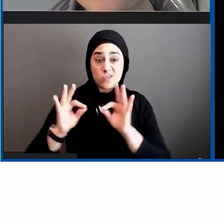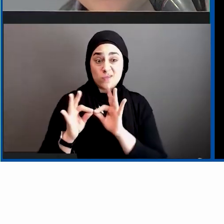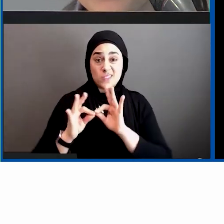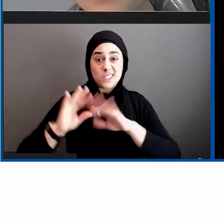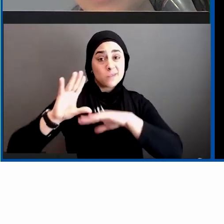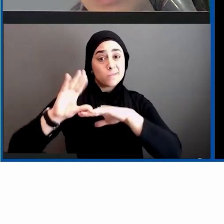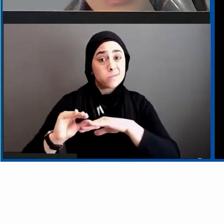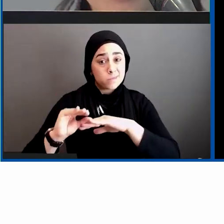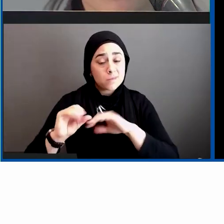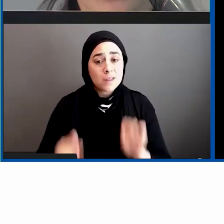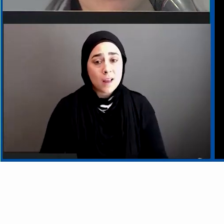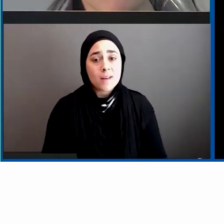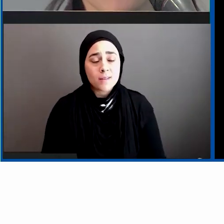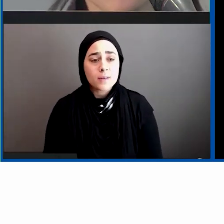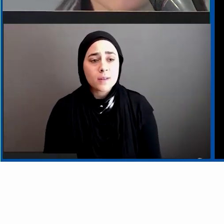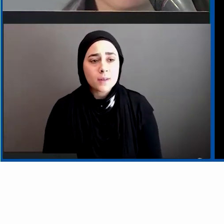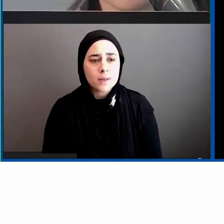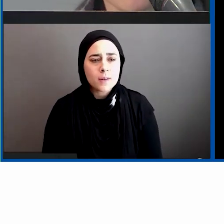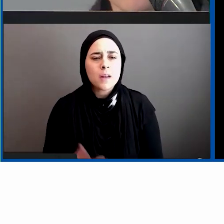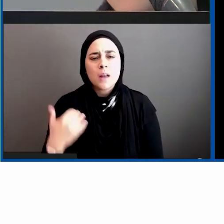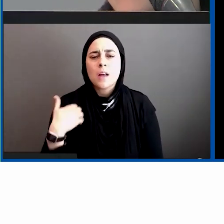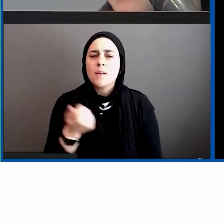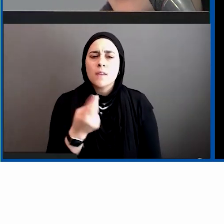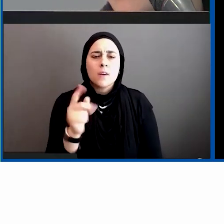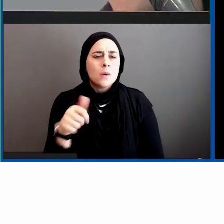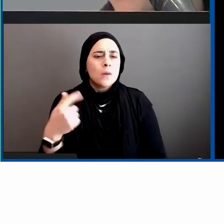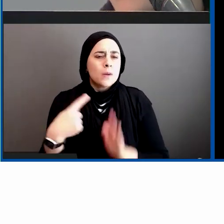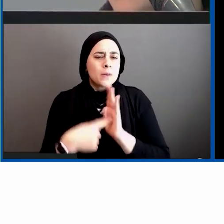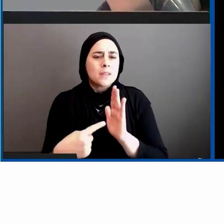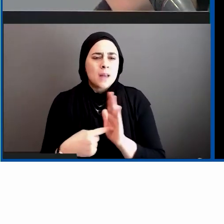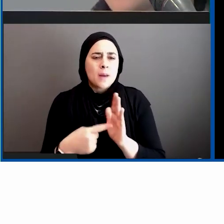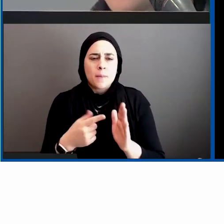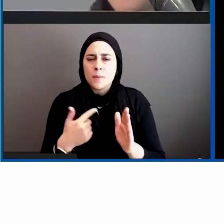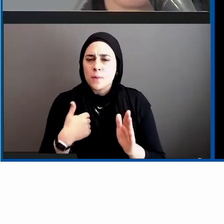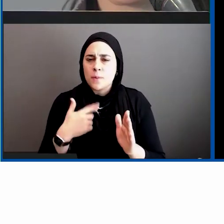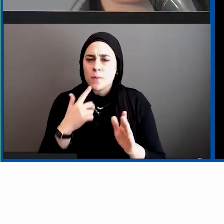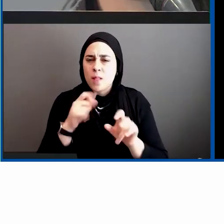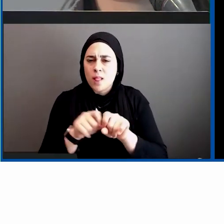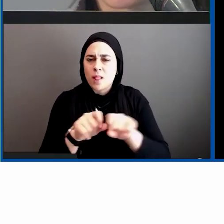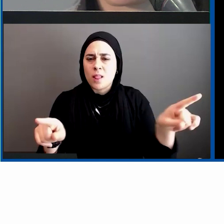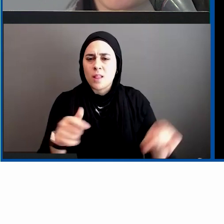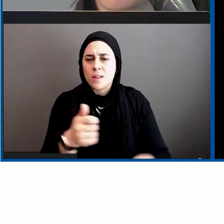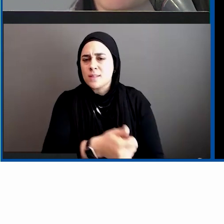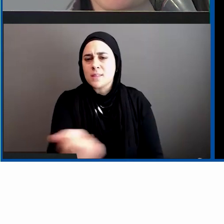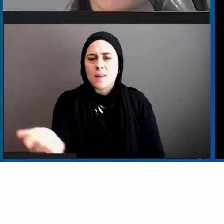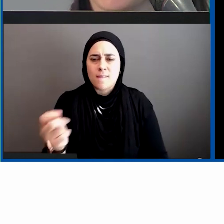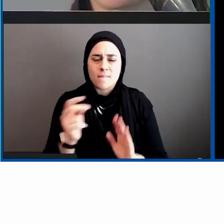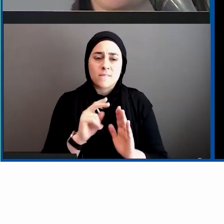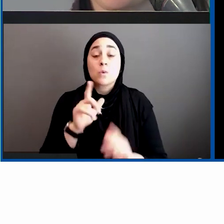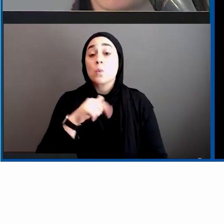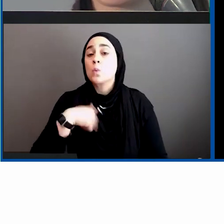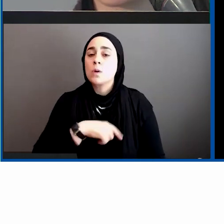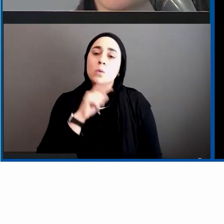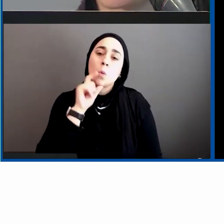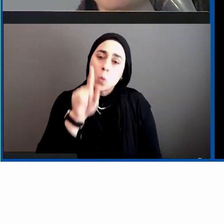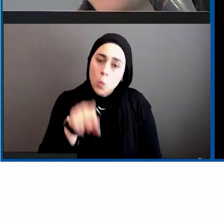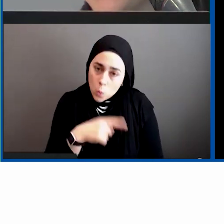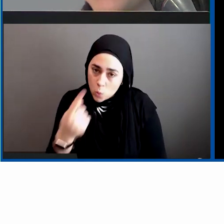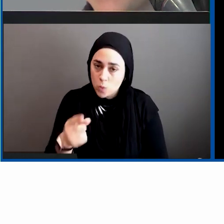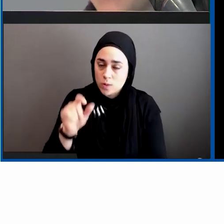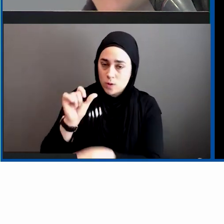fees. There's a couple of other examples there. You'll get that, I think. So, we don't just work in the immigration